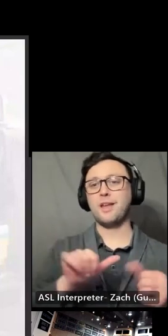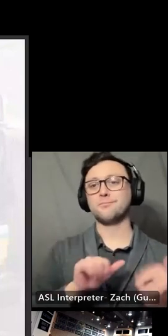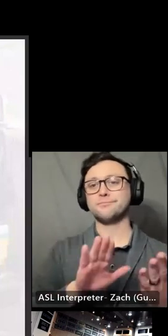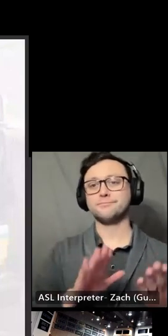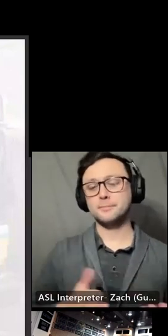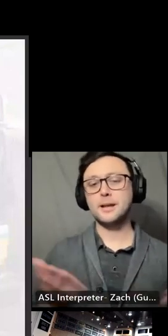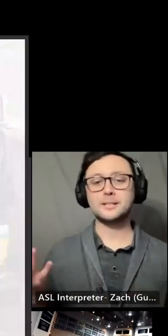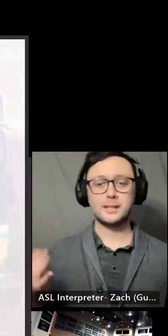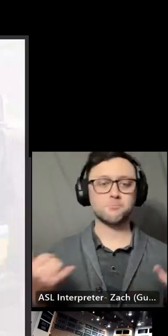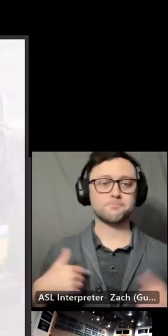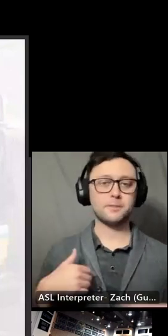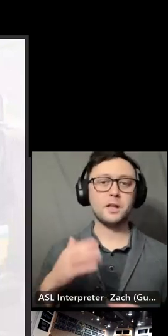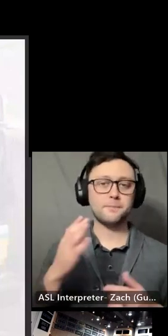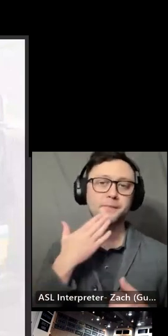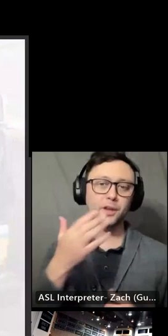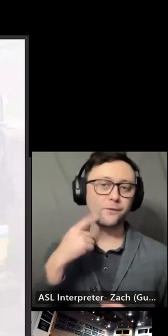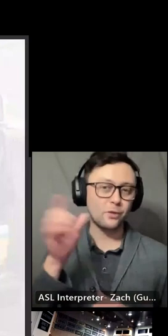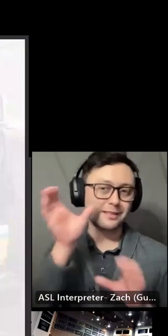will listen. Thank you.